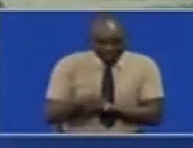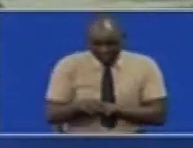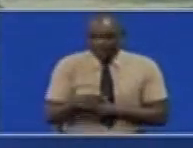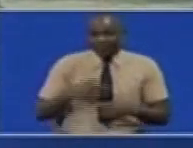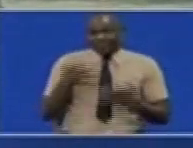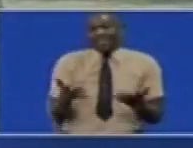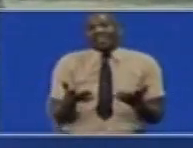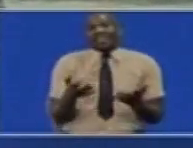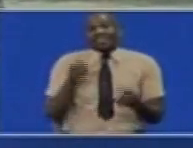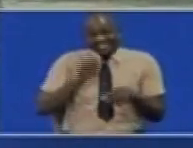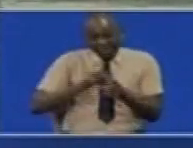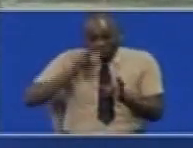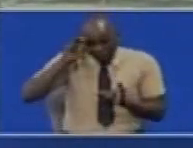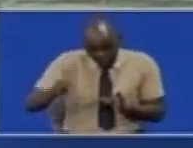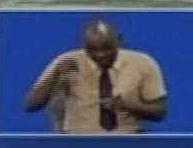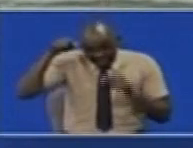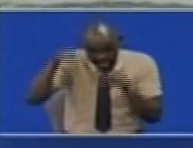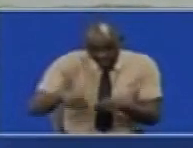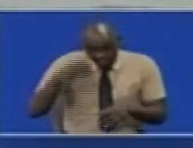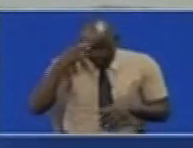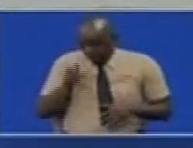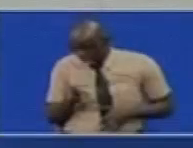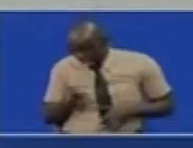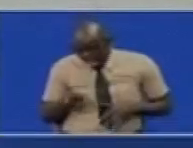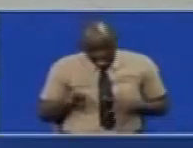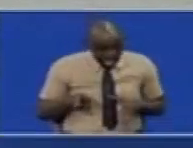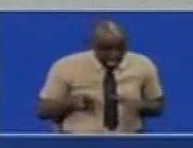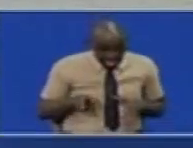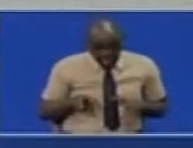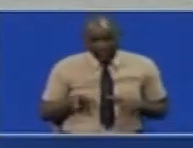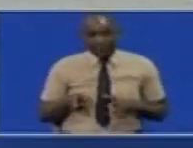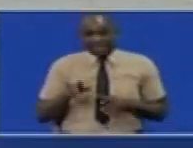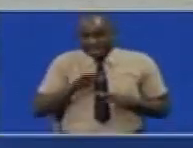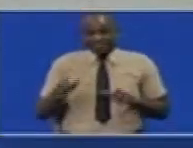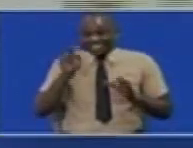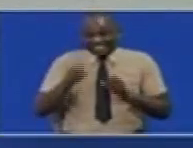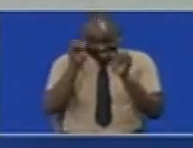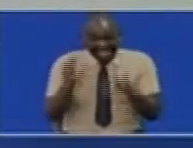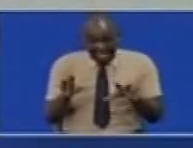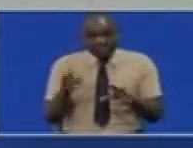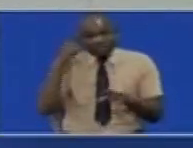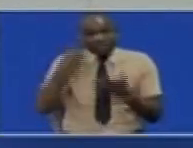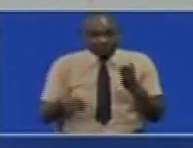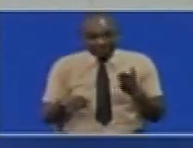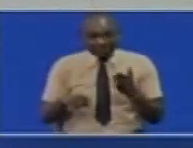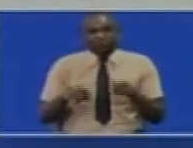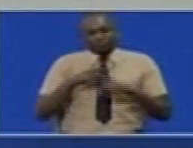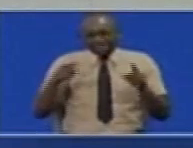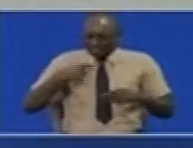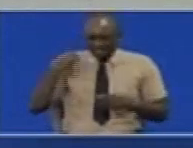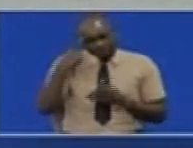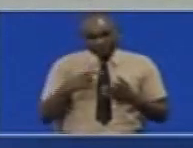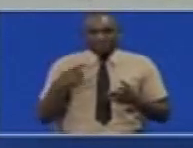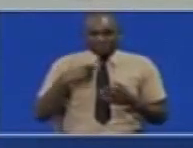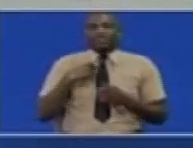So immediately you're going down. You're just seeing the ground. You're not thinking of anything. But for me, I really wanted to